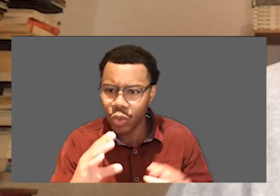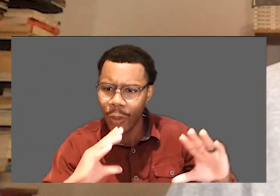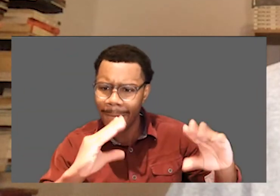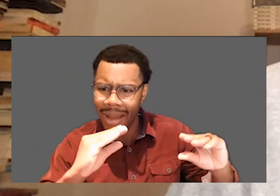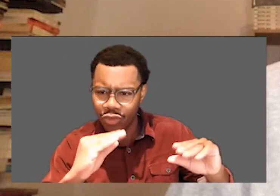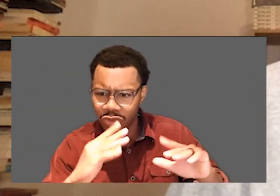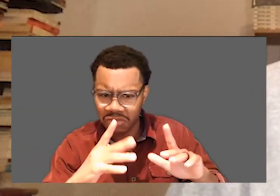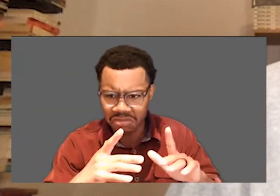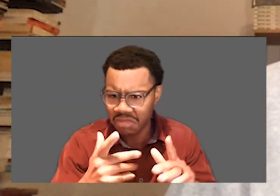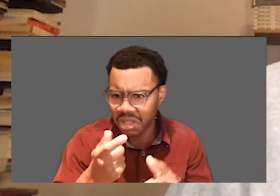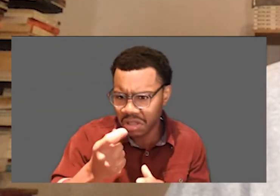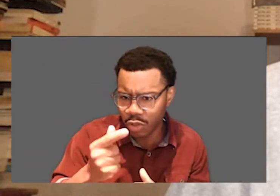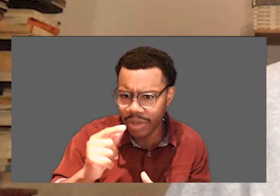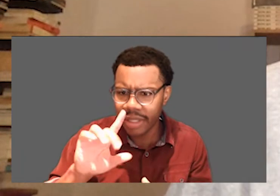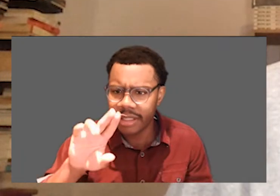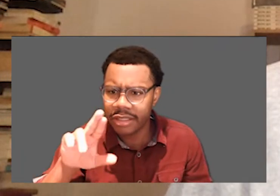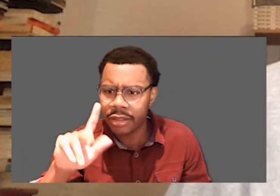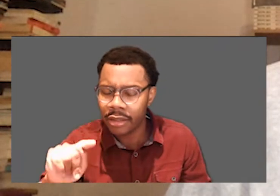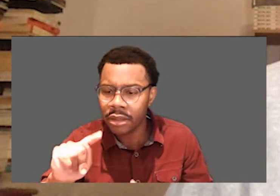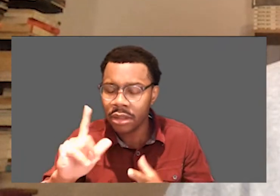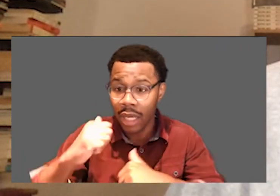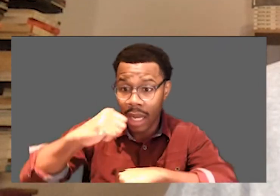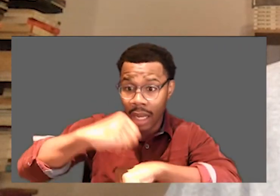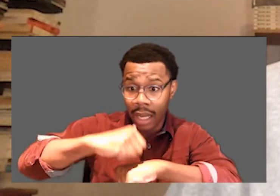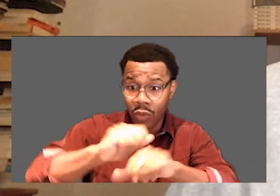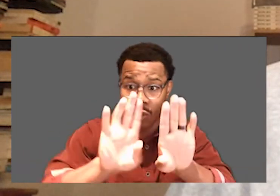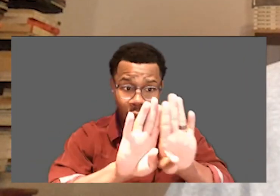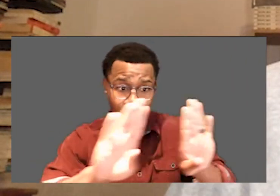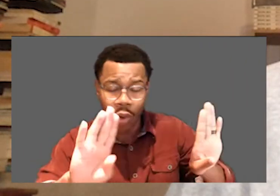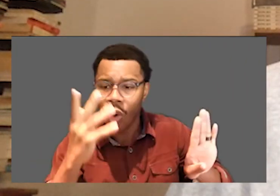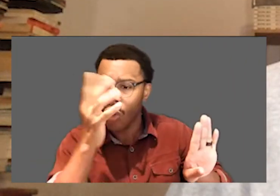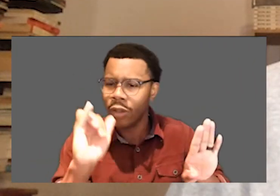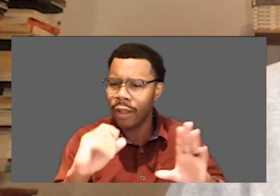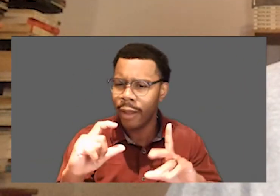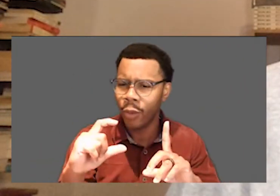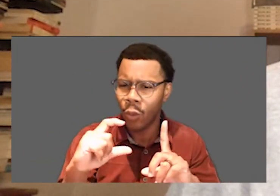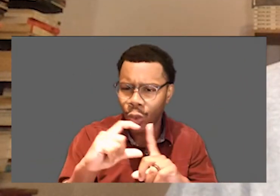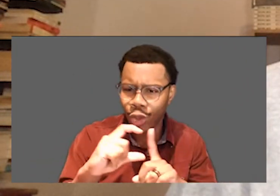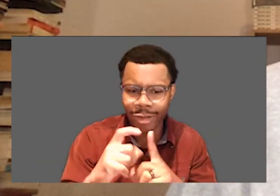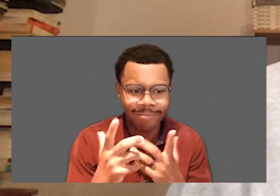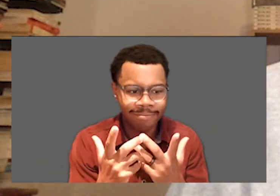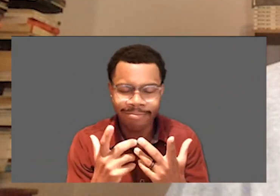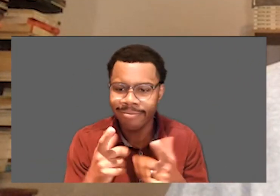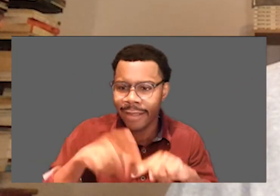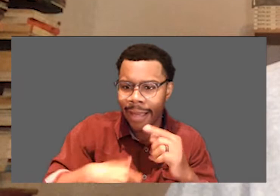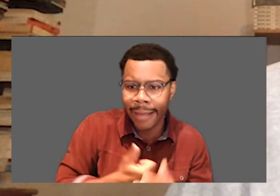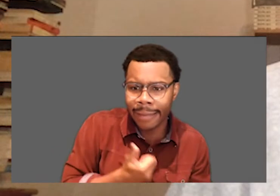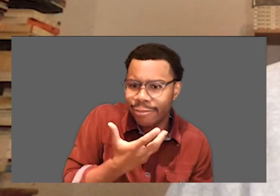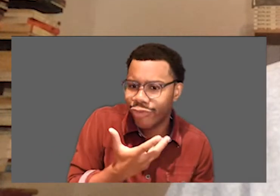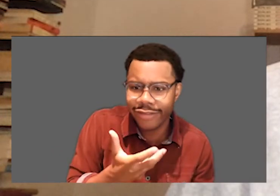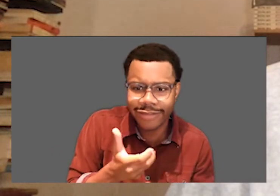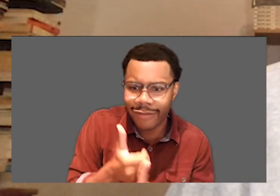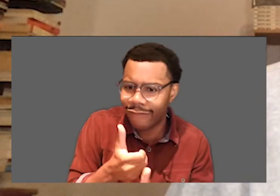dust. The concrete and the walls were like words unspoken, some voiceless channel of thought or expression that